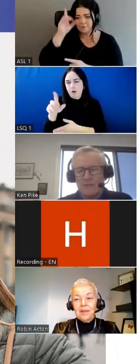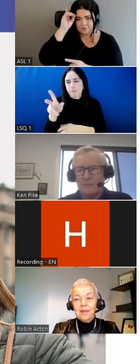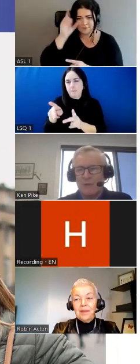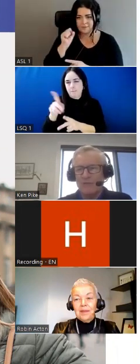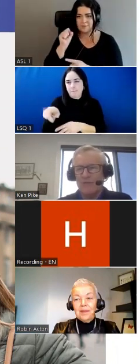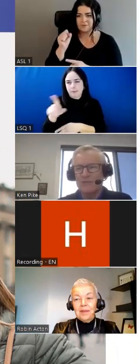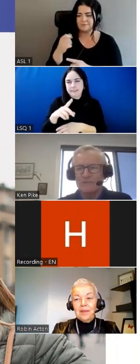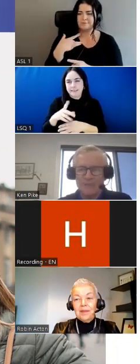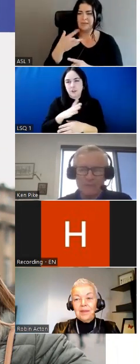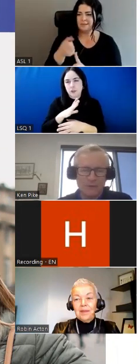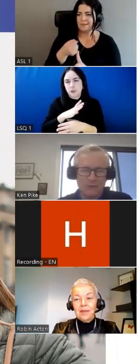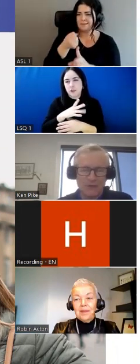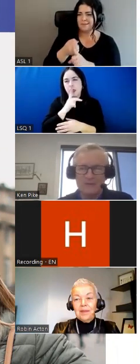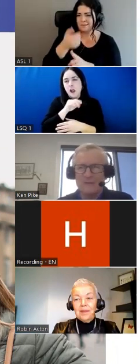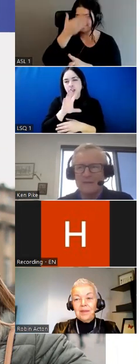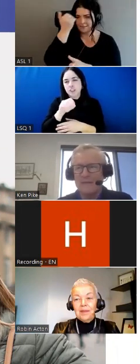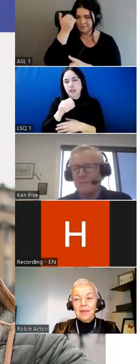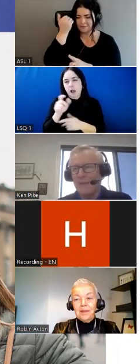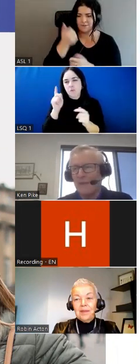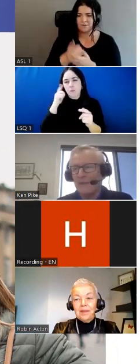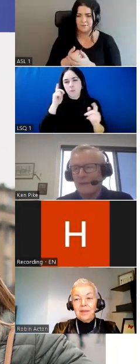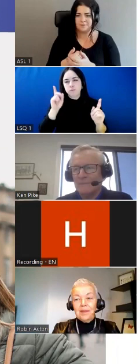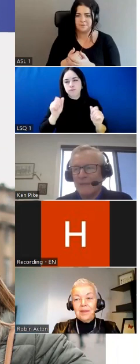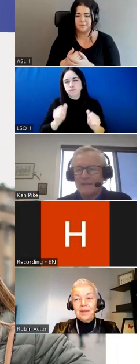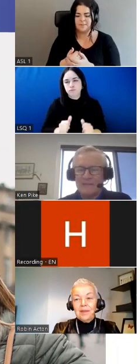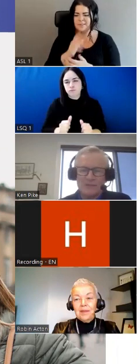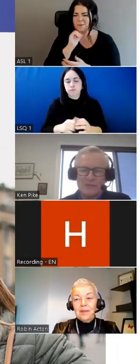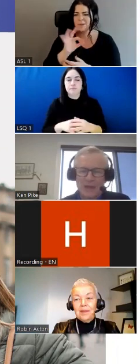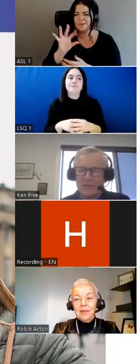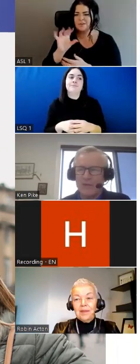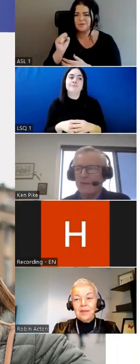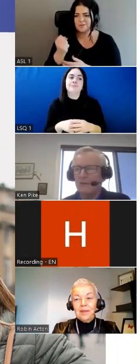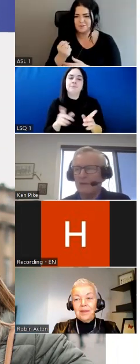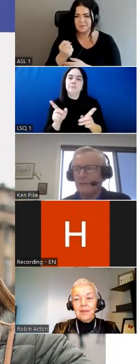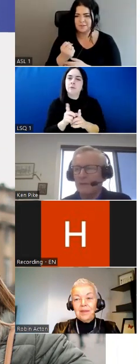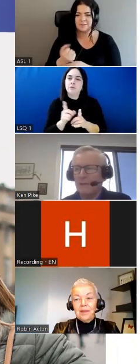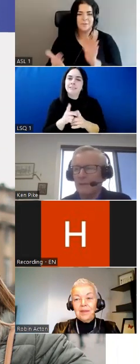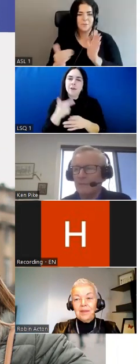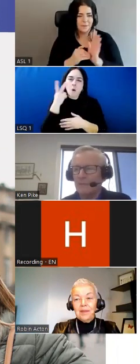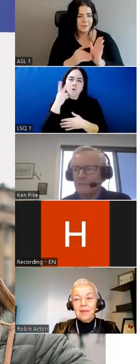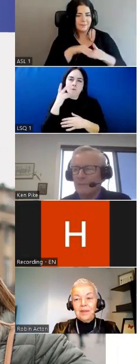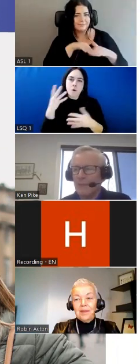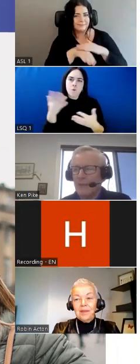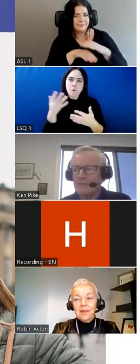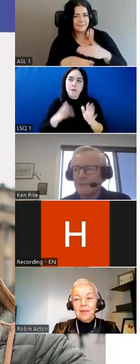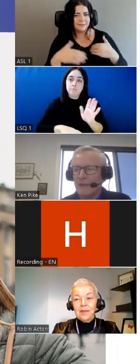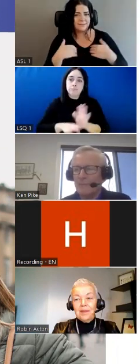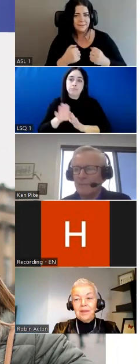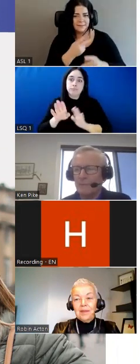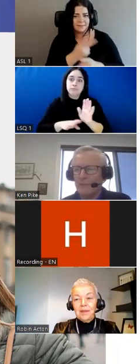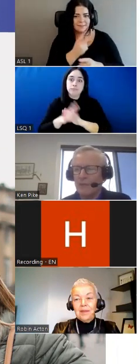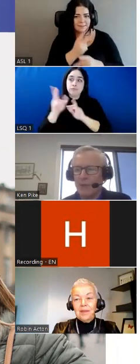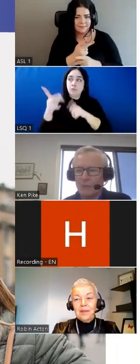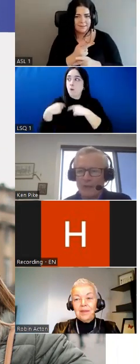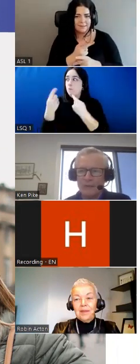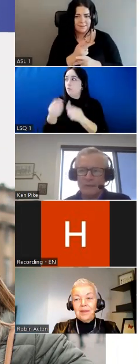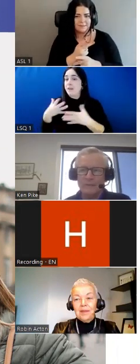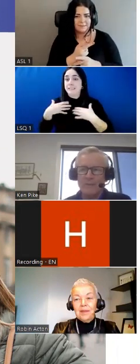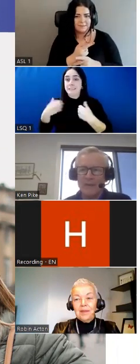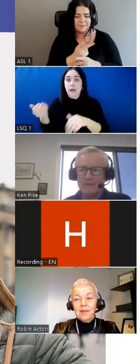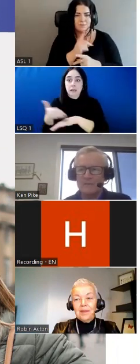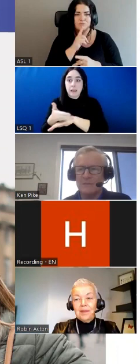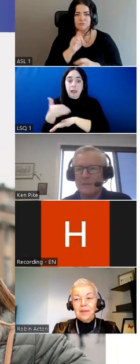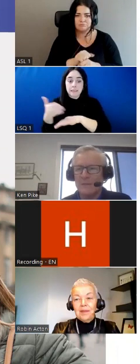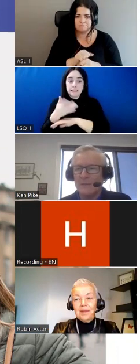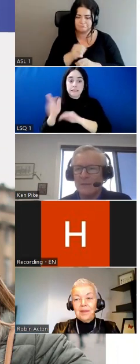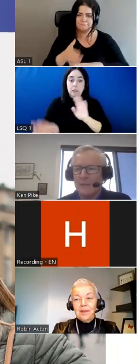Strangely, this is a reflection of some progress. Access to healthcare has come a really long way. In